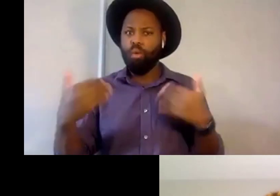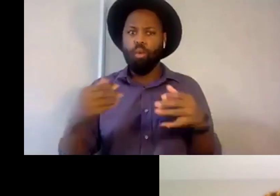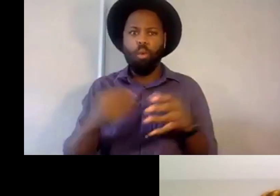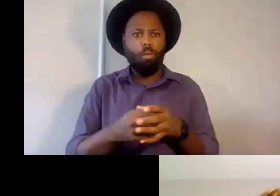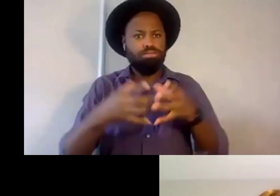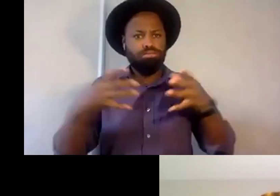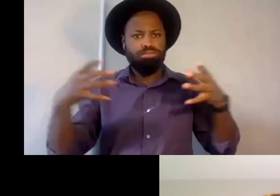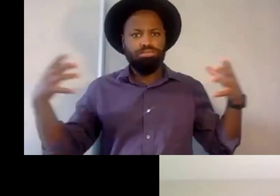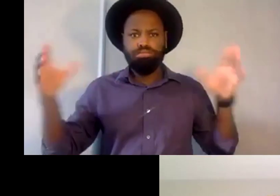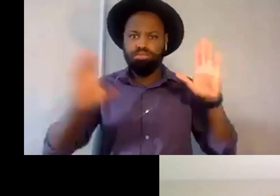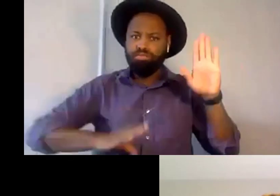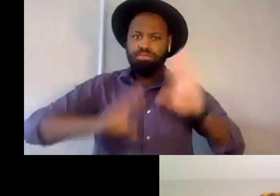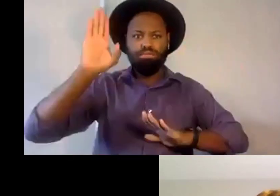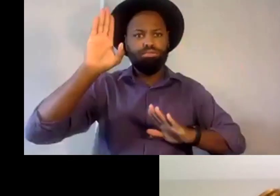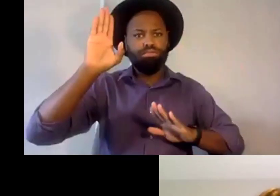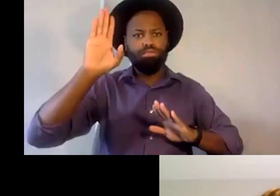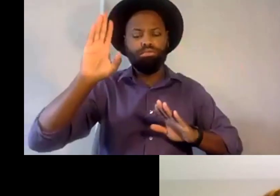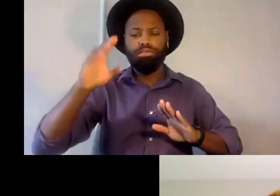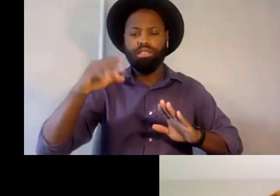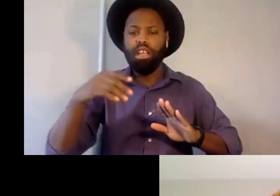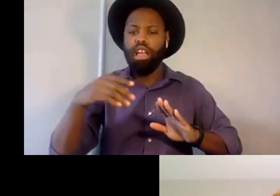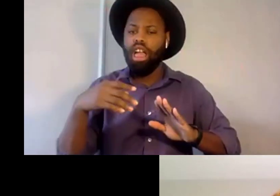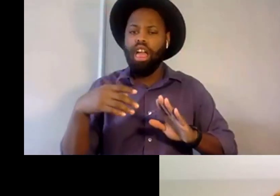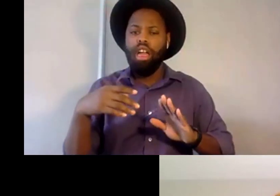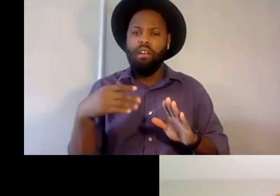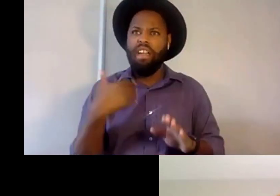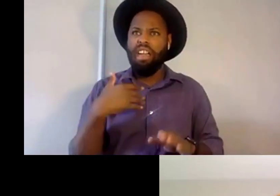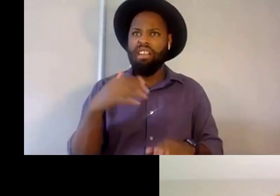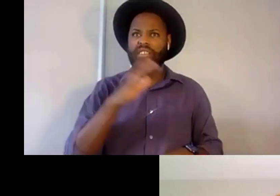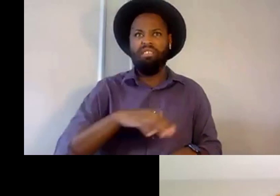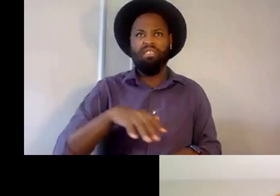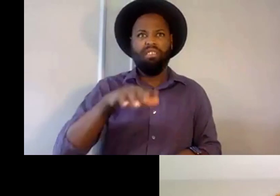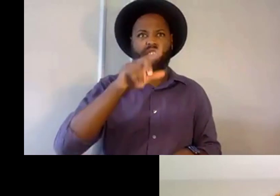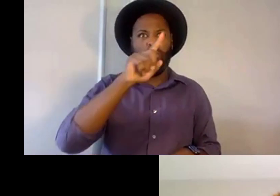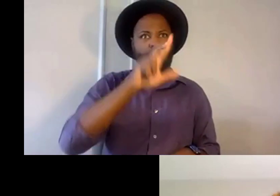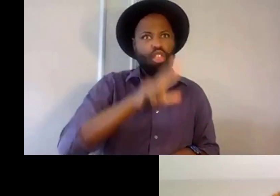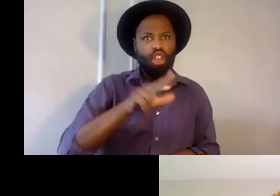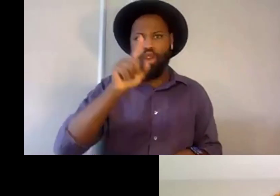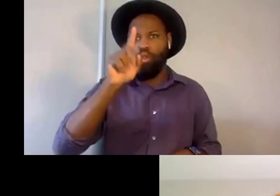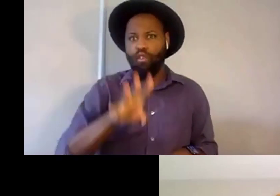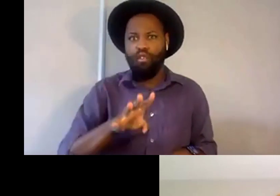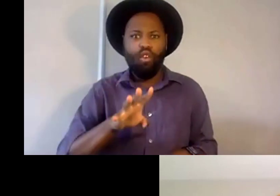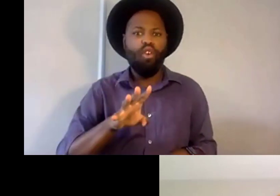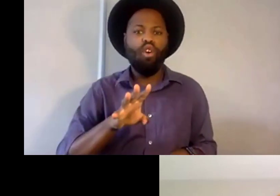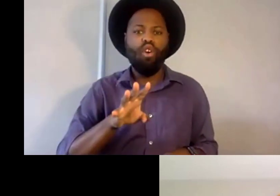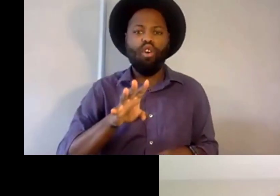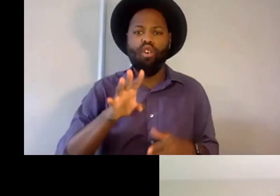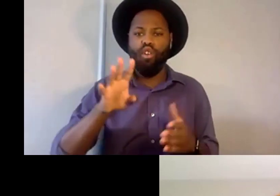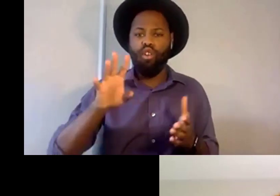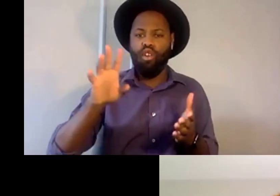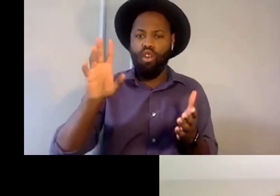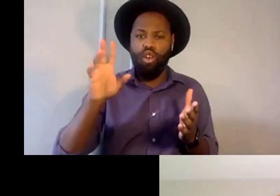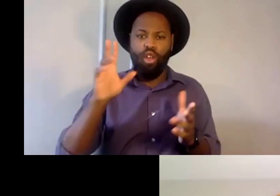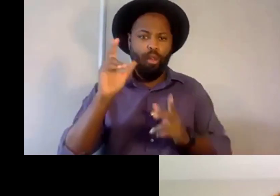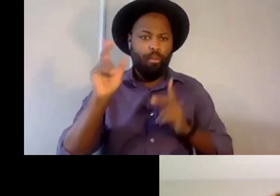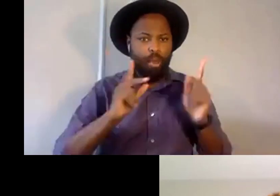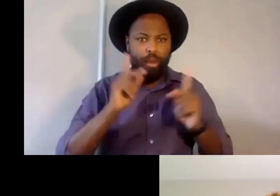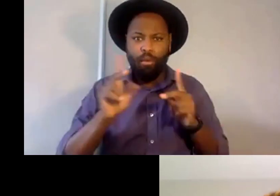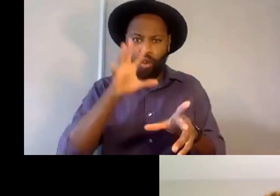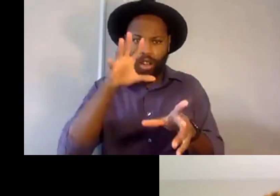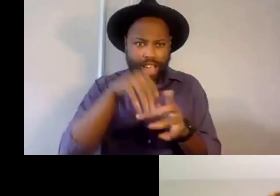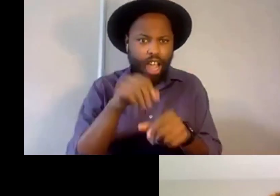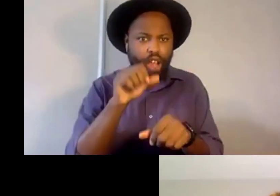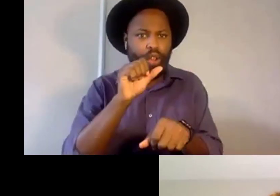have at least a quarter or a third of the press is actively engaged in this work, coming up with ideas.